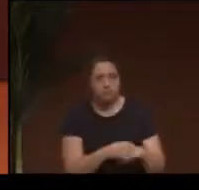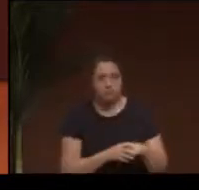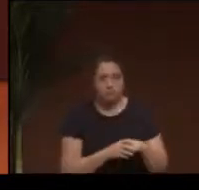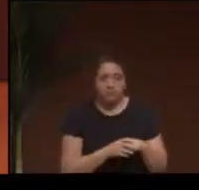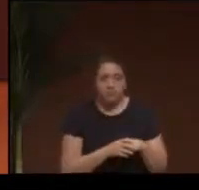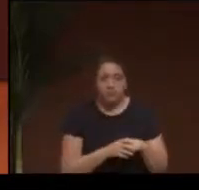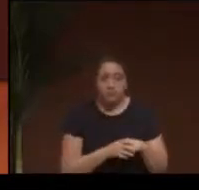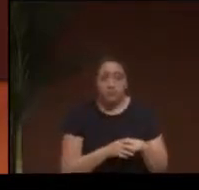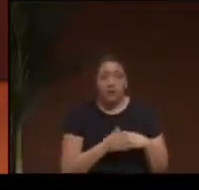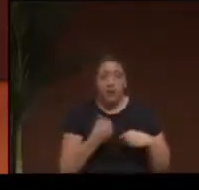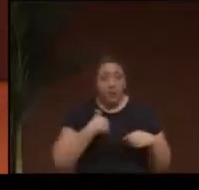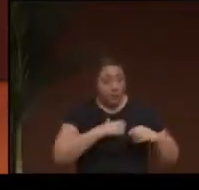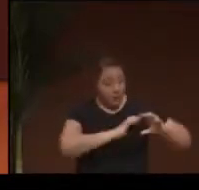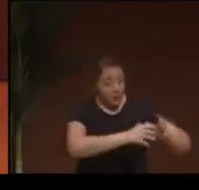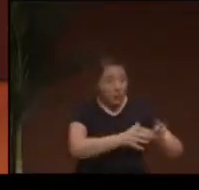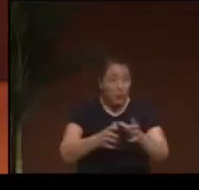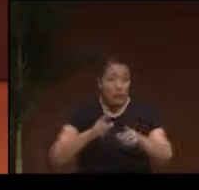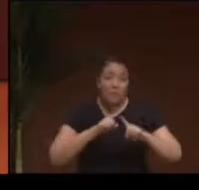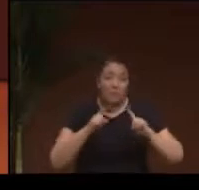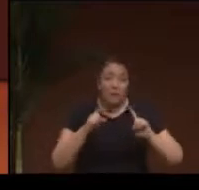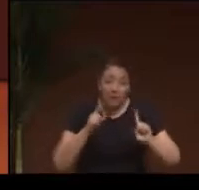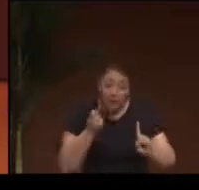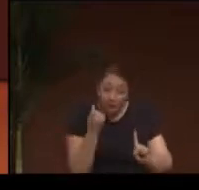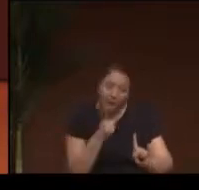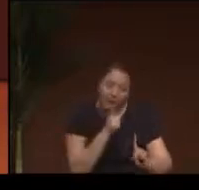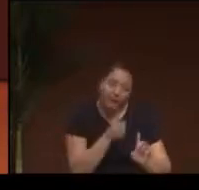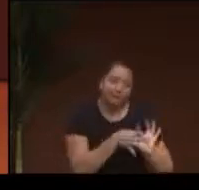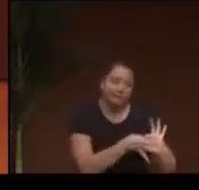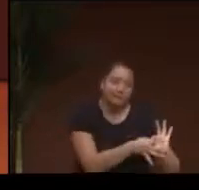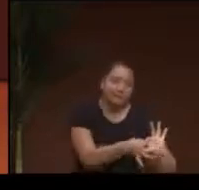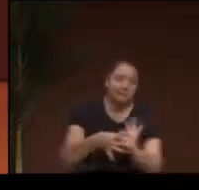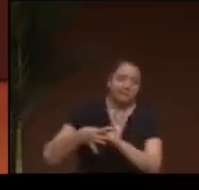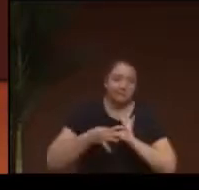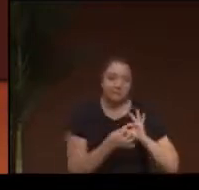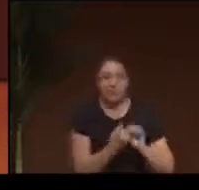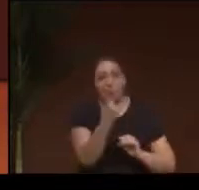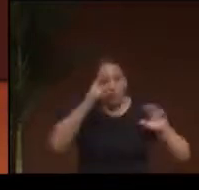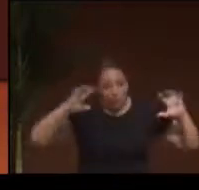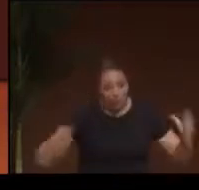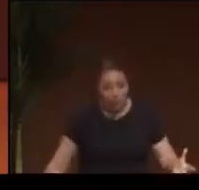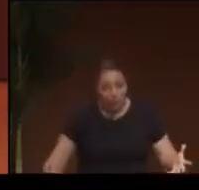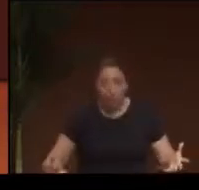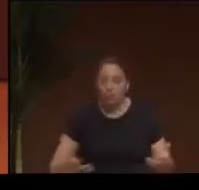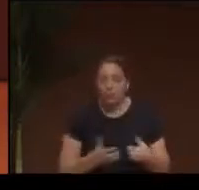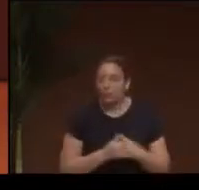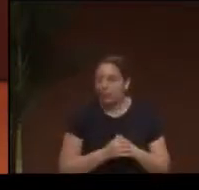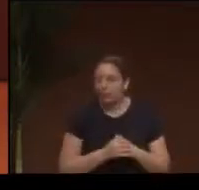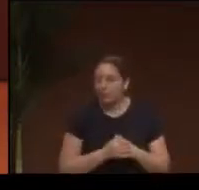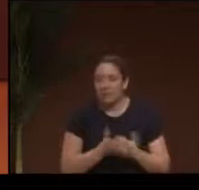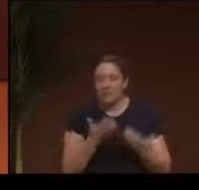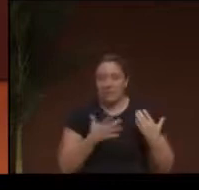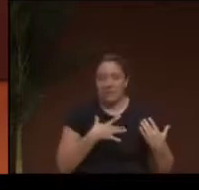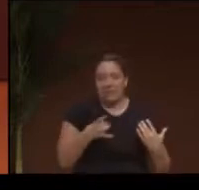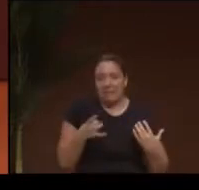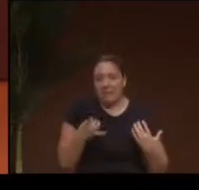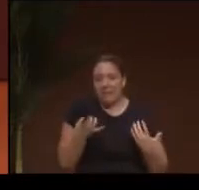different groups, but the reality is that we're all one group, you know? I mean, this is, we like to have these groups as this clique thing, but we're all